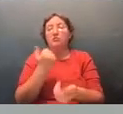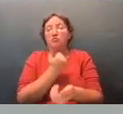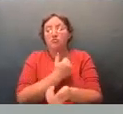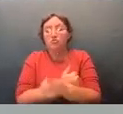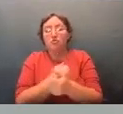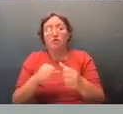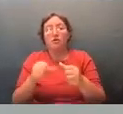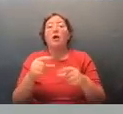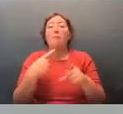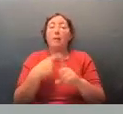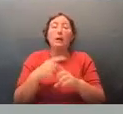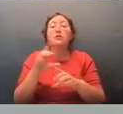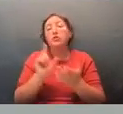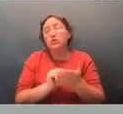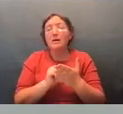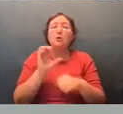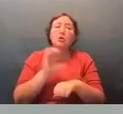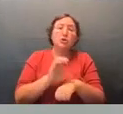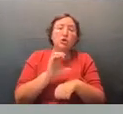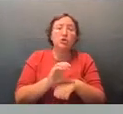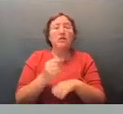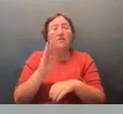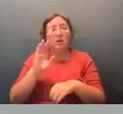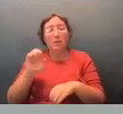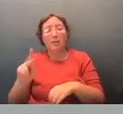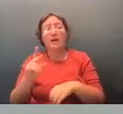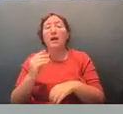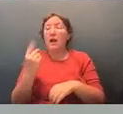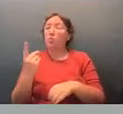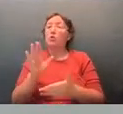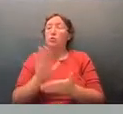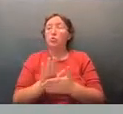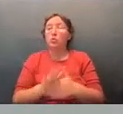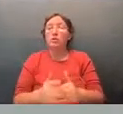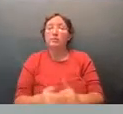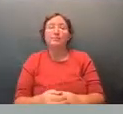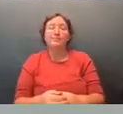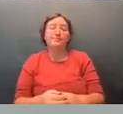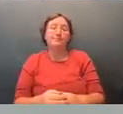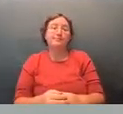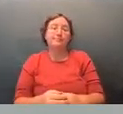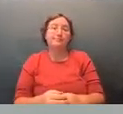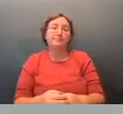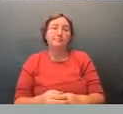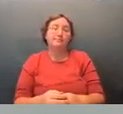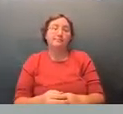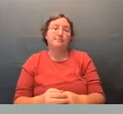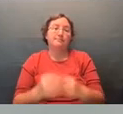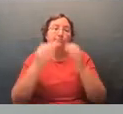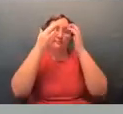like newspapers, churches, and a few banks, and even a school. But